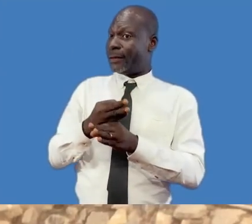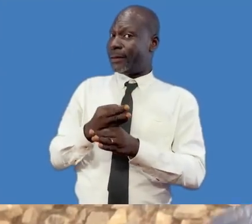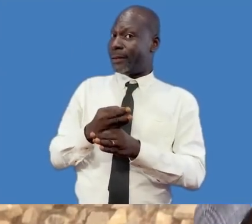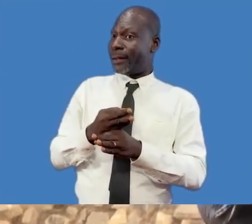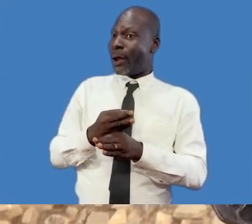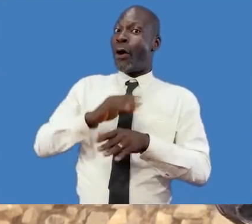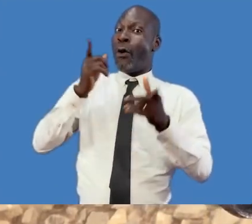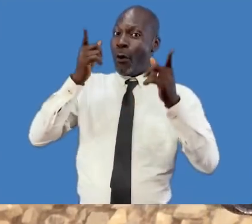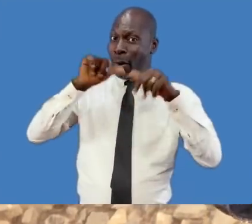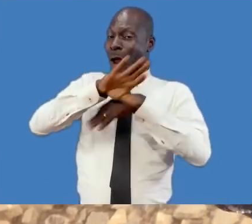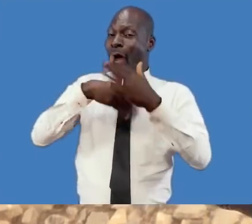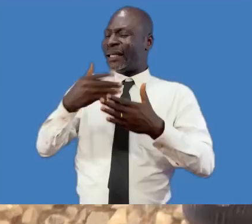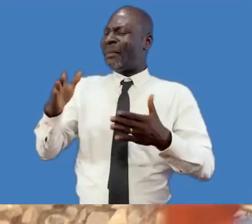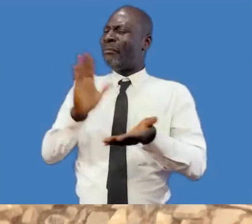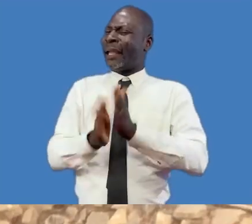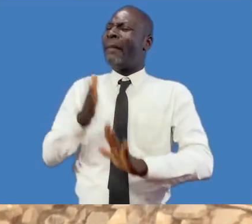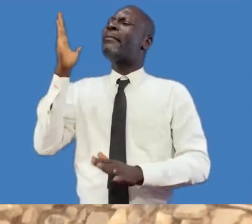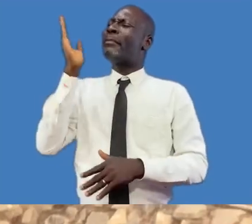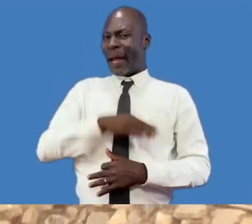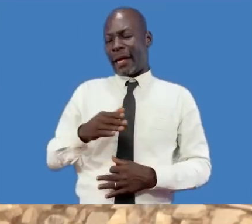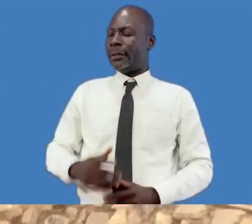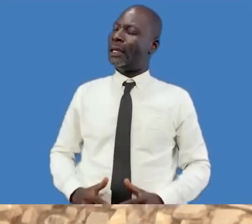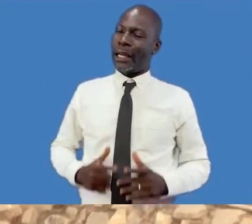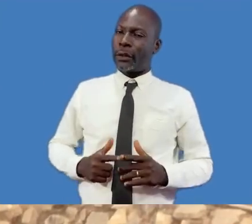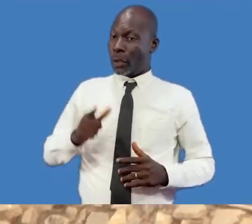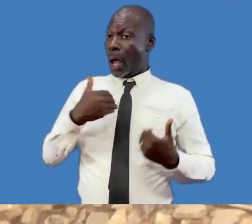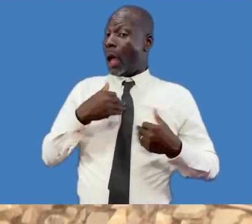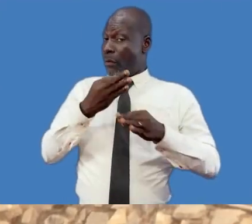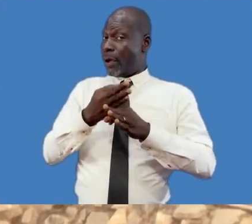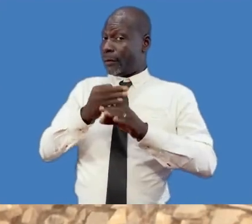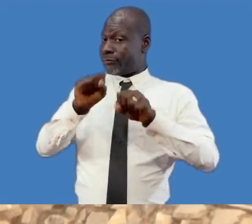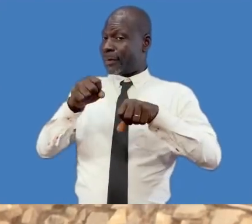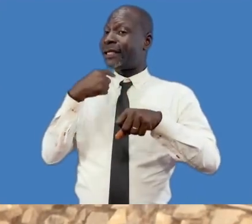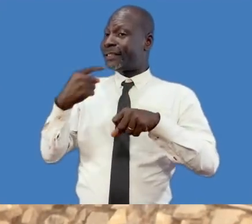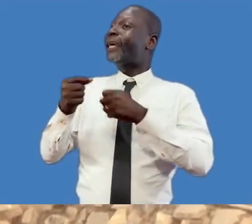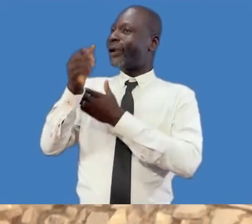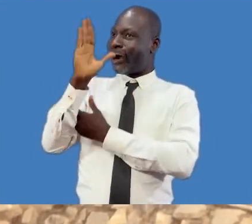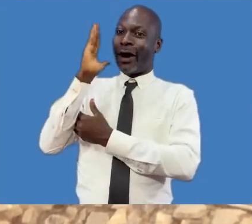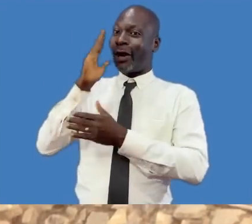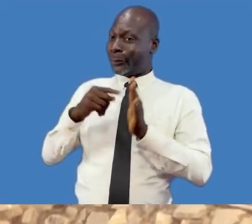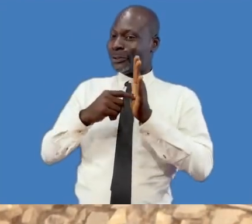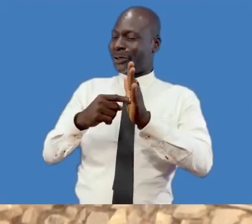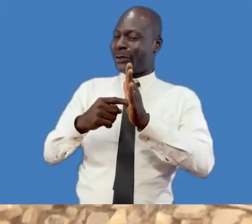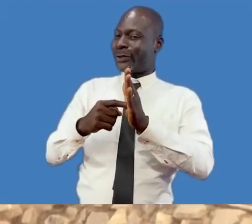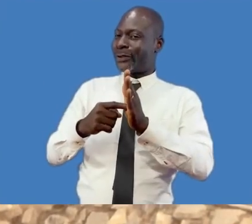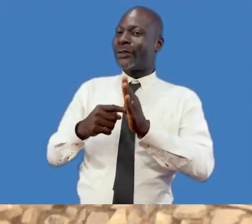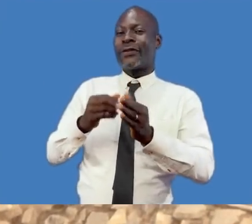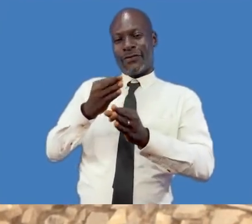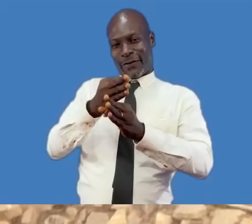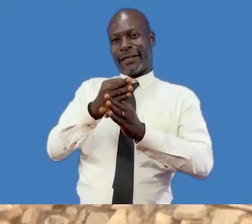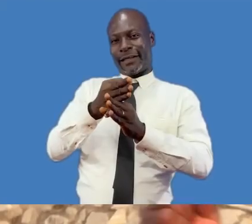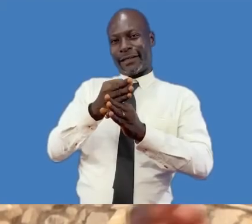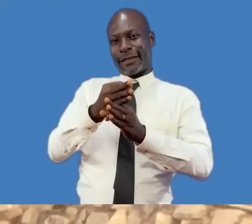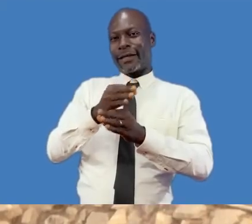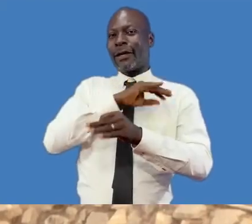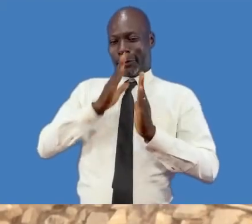Sese niema nyina ayese de ebu agu so no a. Wo sa gidie ne se Jehovah ebe kire. Gidie